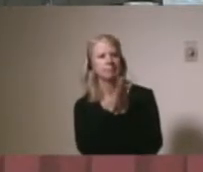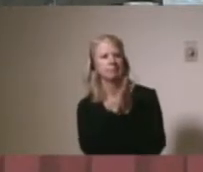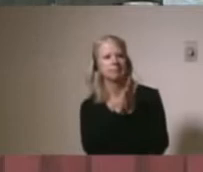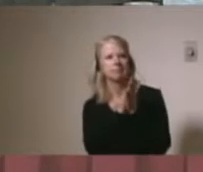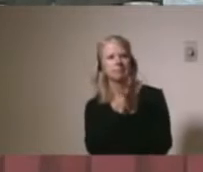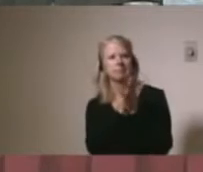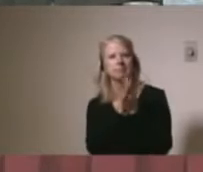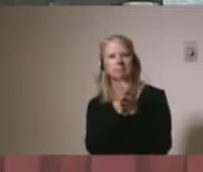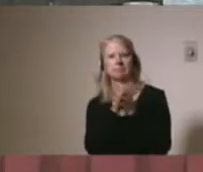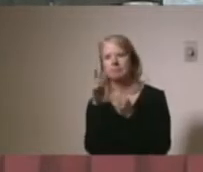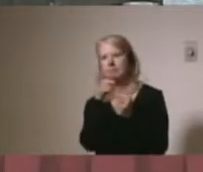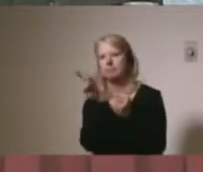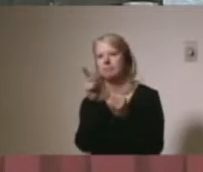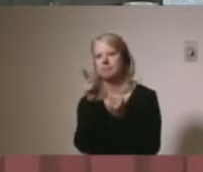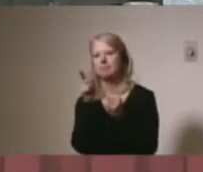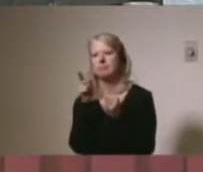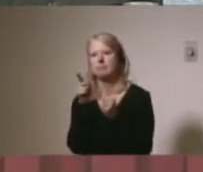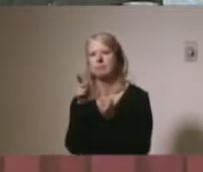Australia.